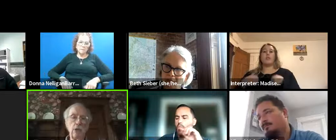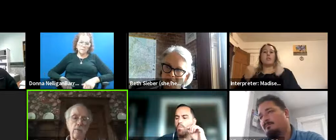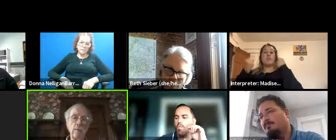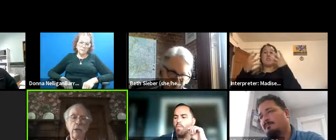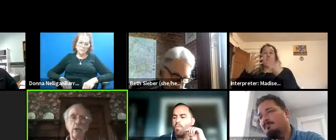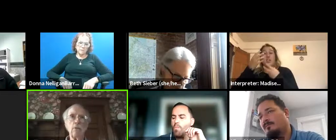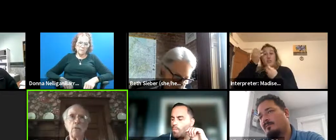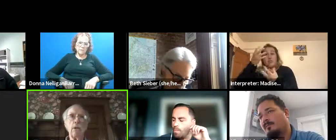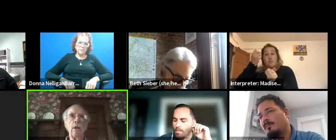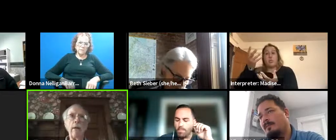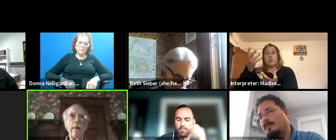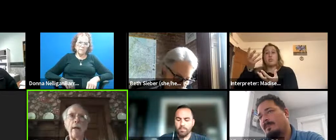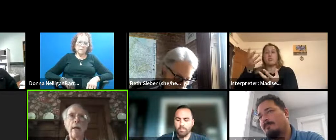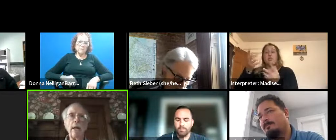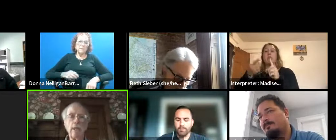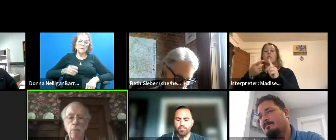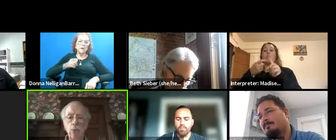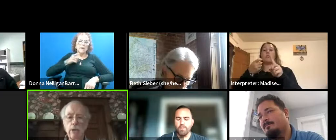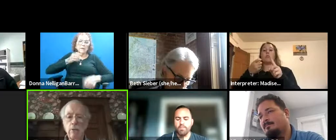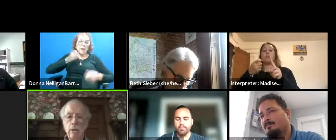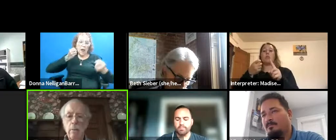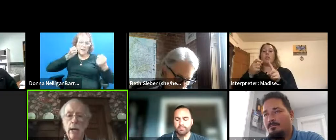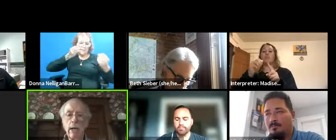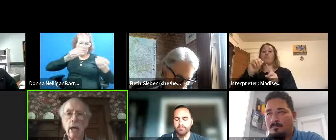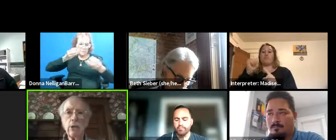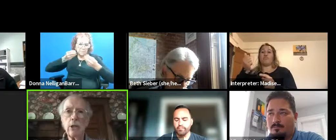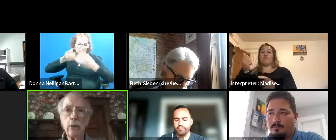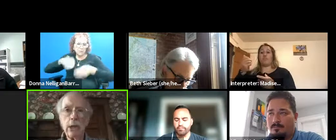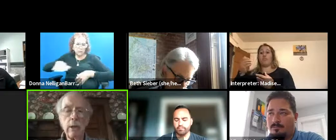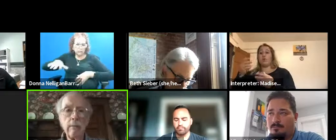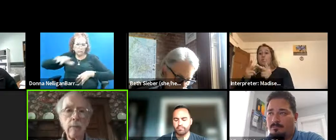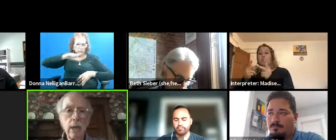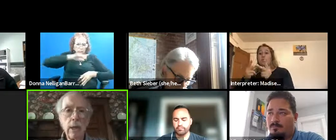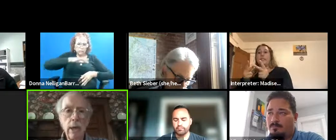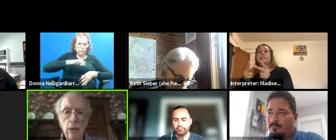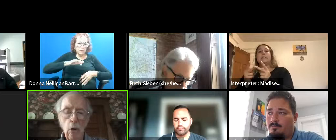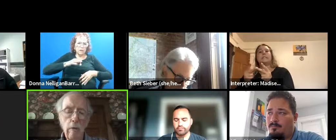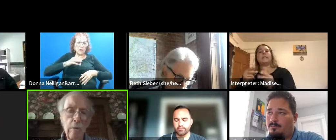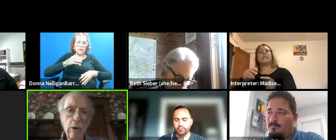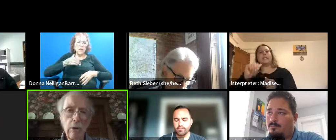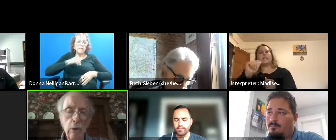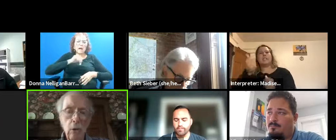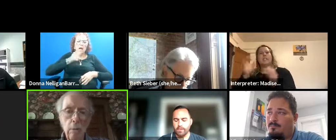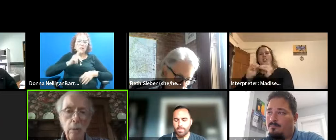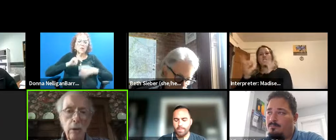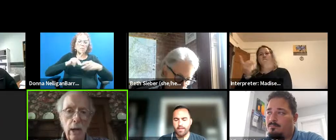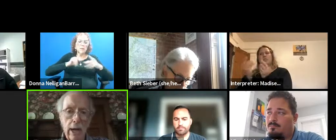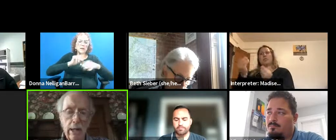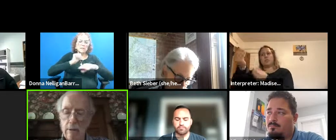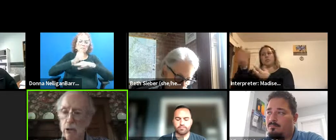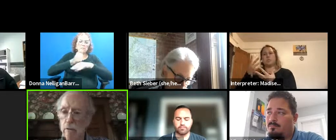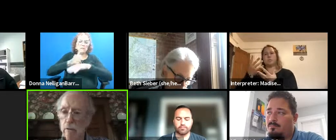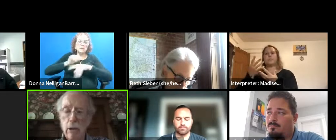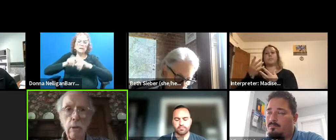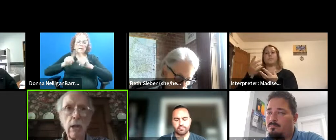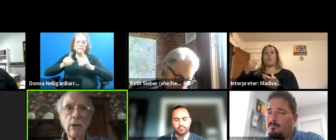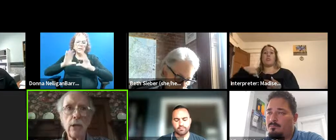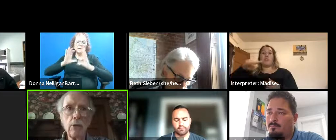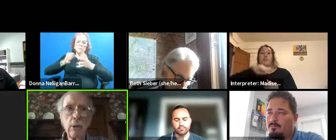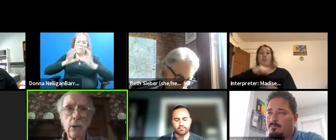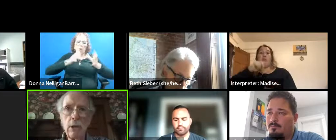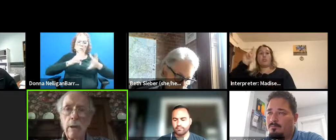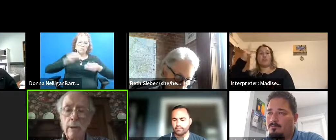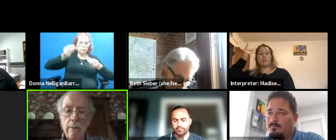Board of Elections, which gets it from the Census Bureau, and they report it to me by election district. You're all familiar, you're all political activists, you're familiar with